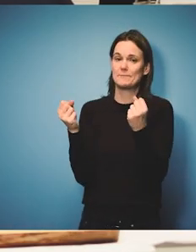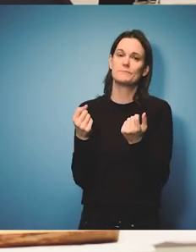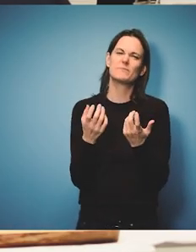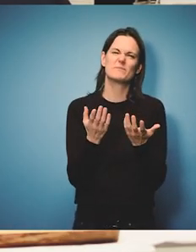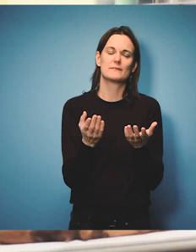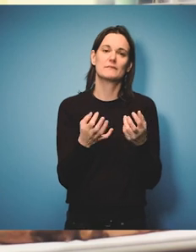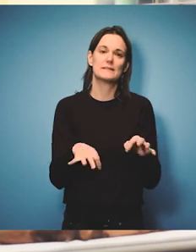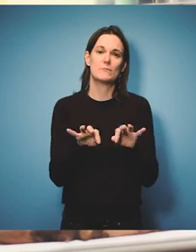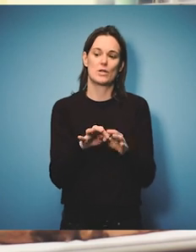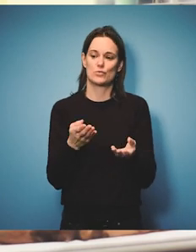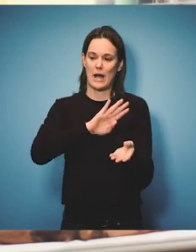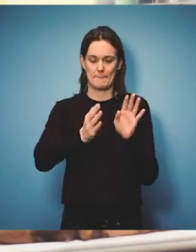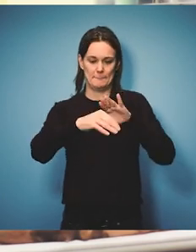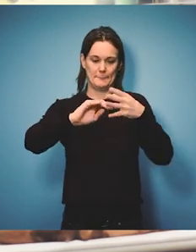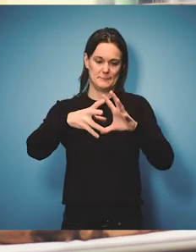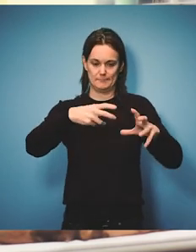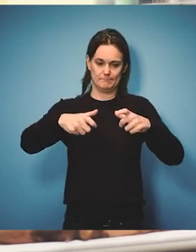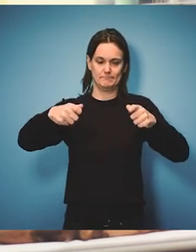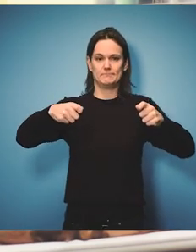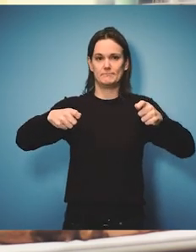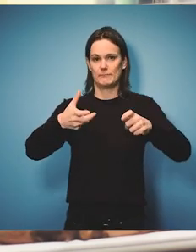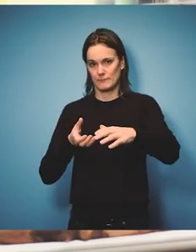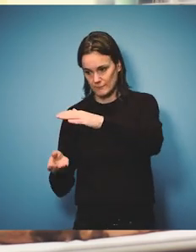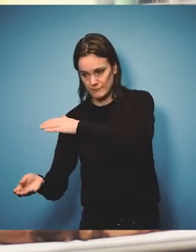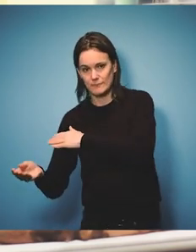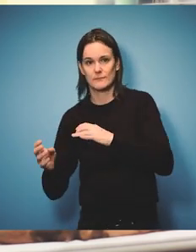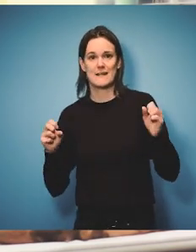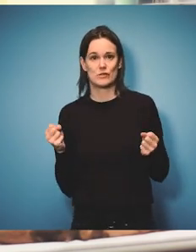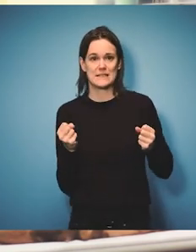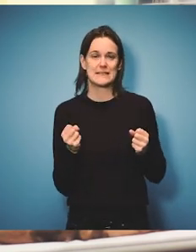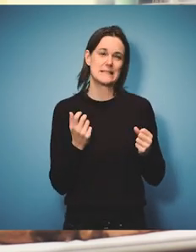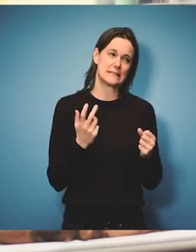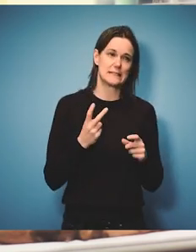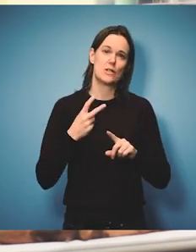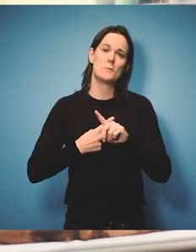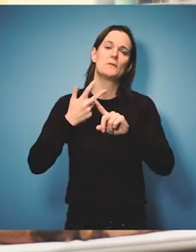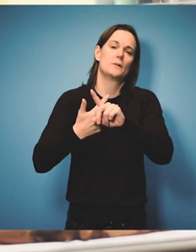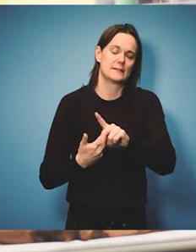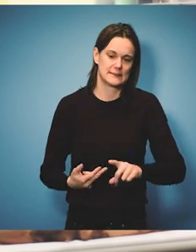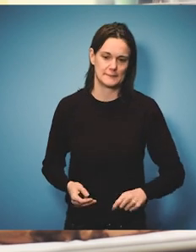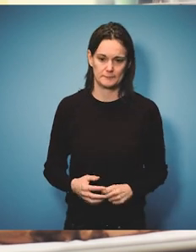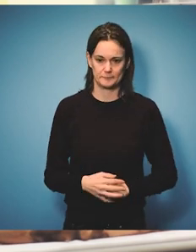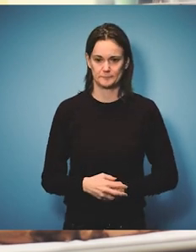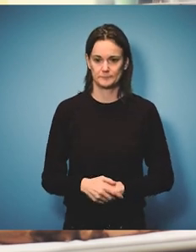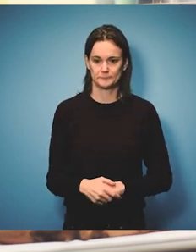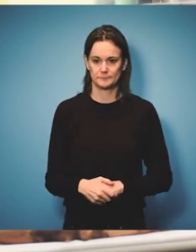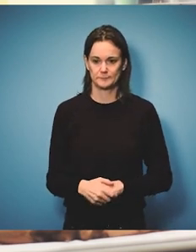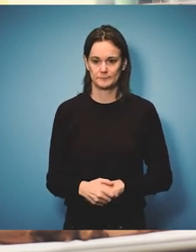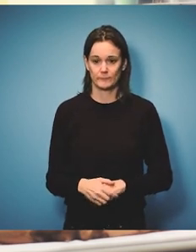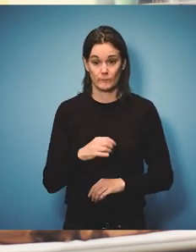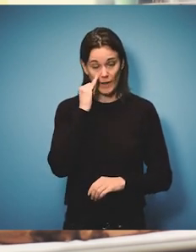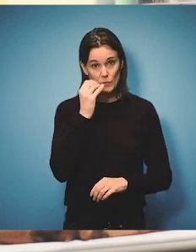right? Exactly. If you're looking to freeze this, just make sure that it's wrapped nice and tight with plastic wrap. Place it in the freezer. It's